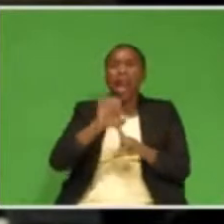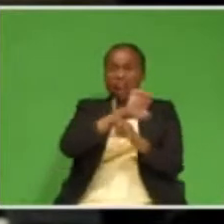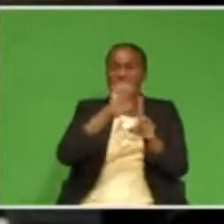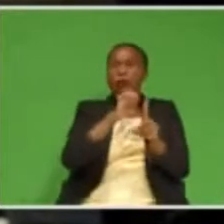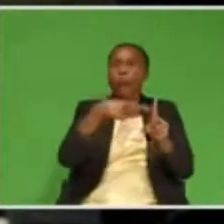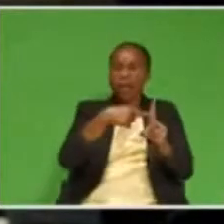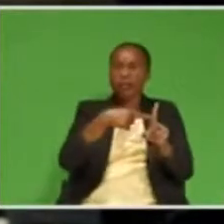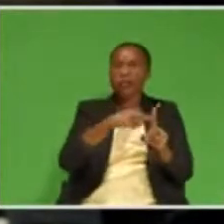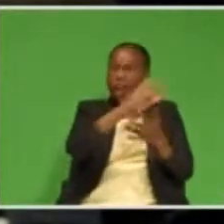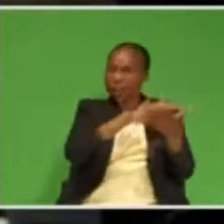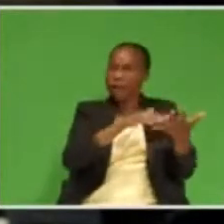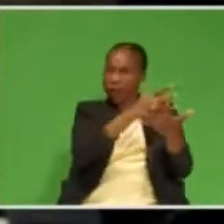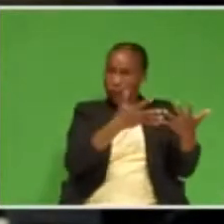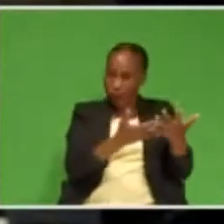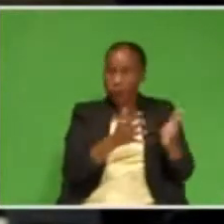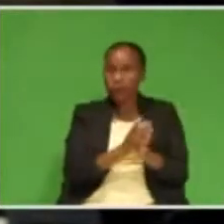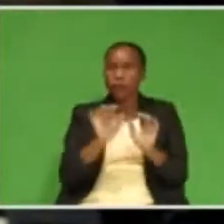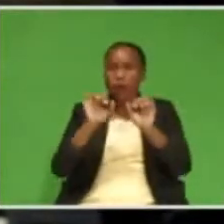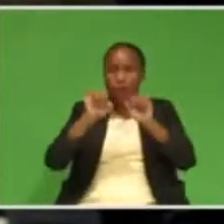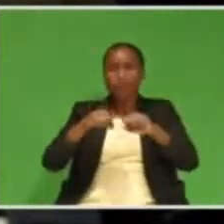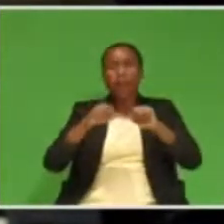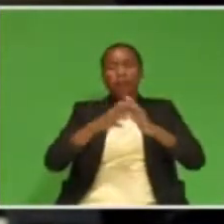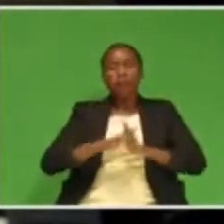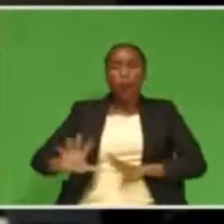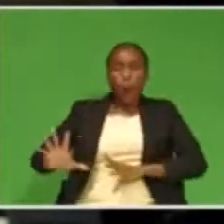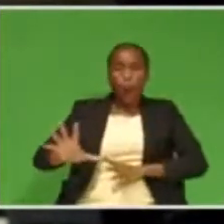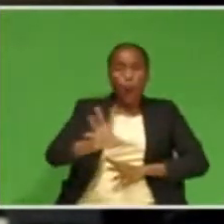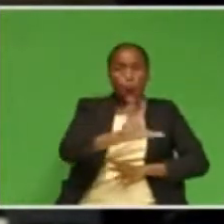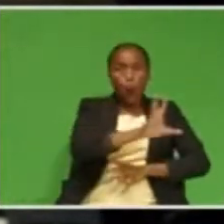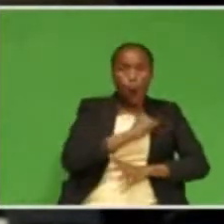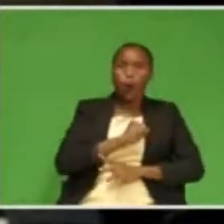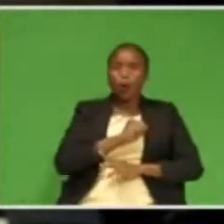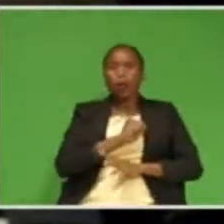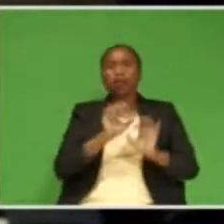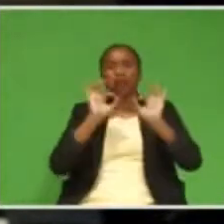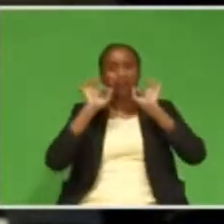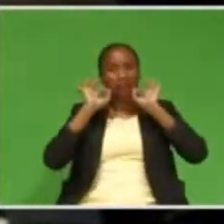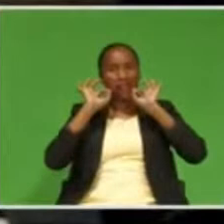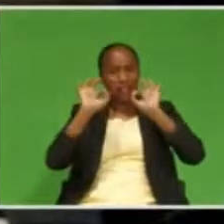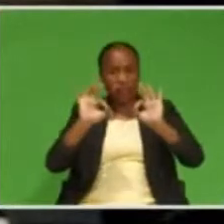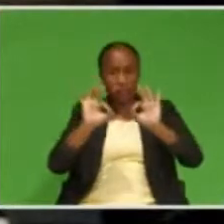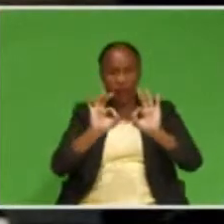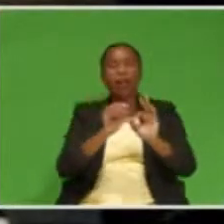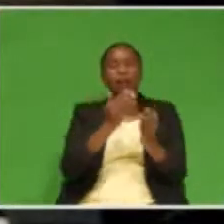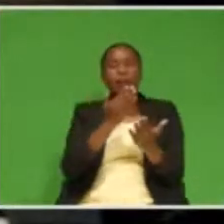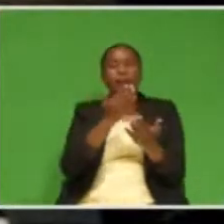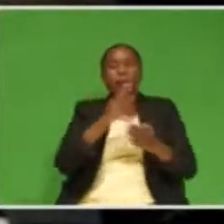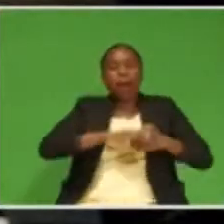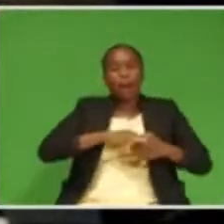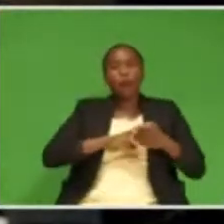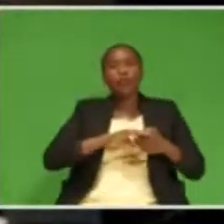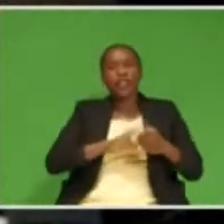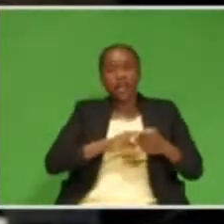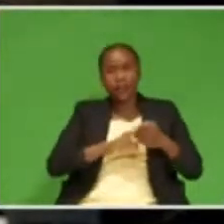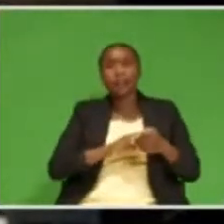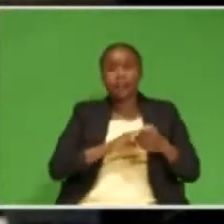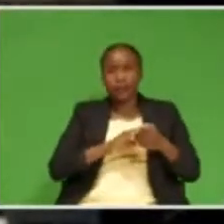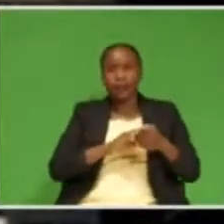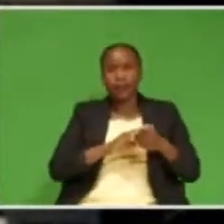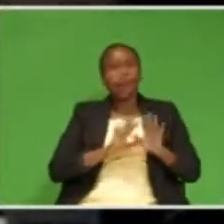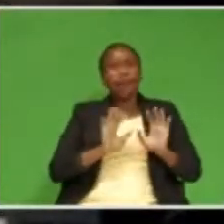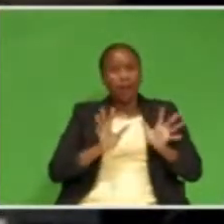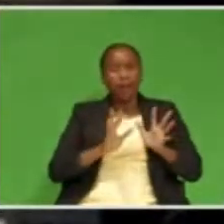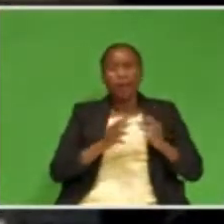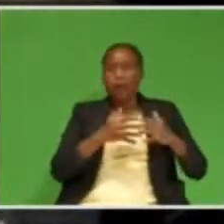for a whole plant, all legitimate purposes so that we can